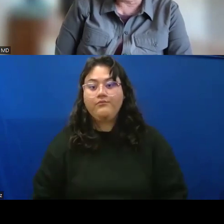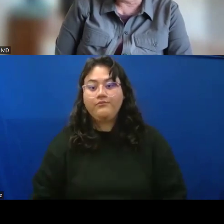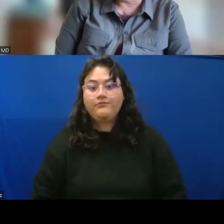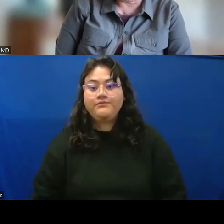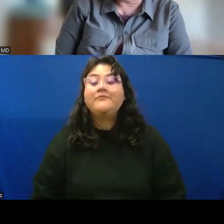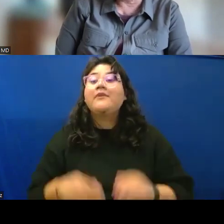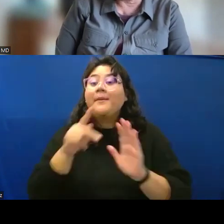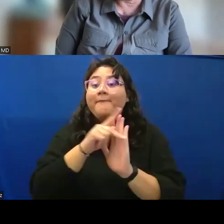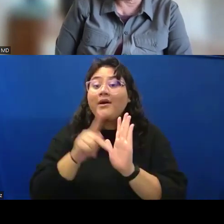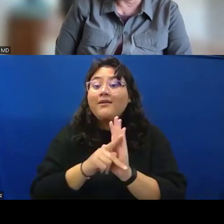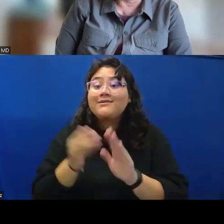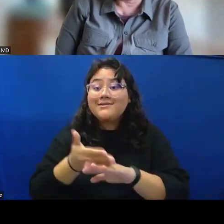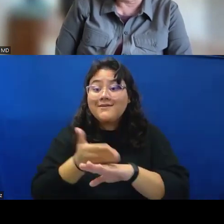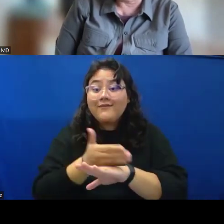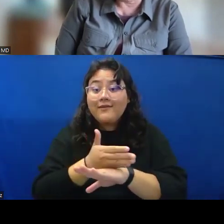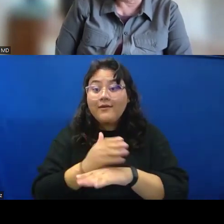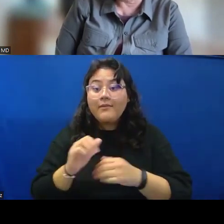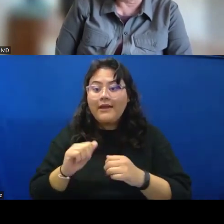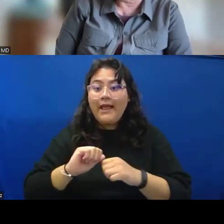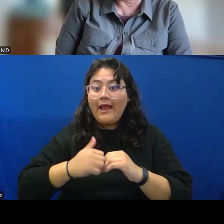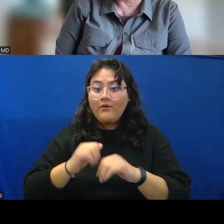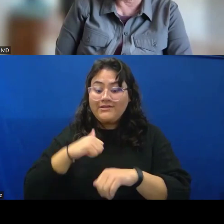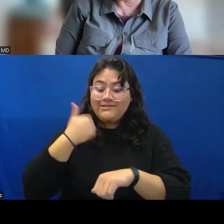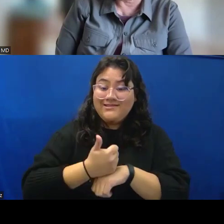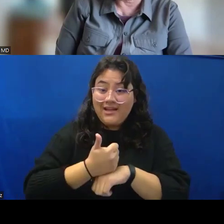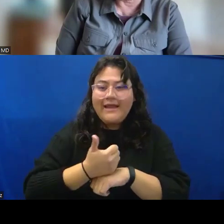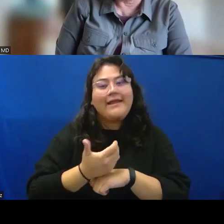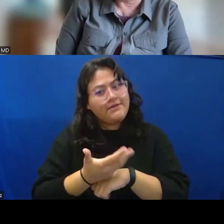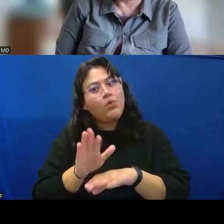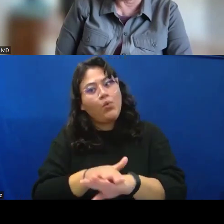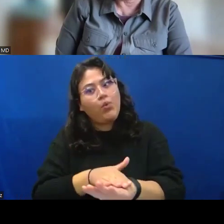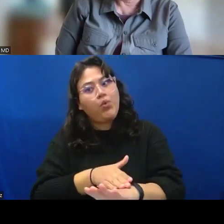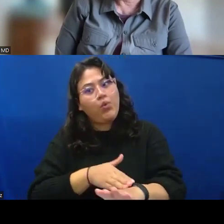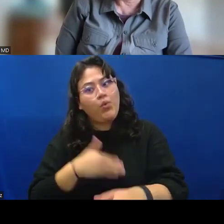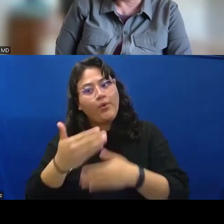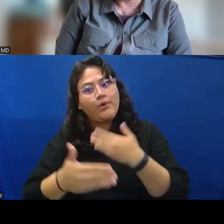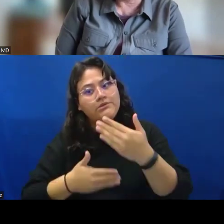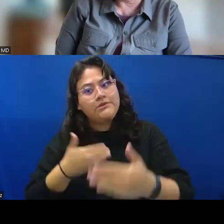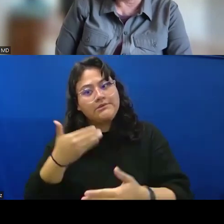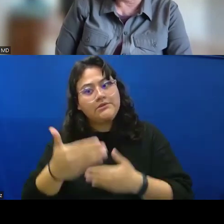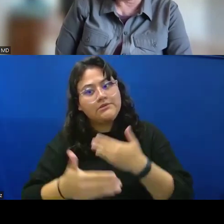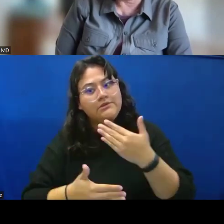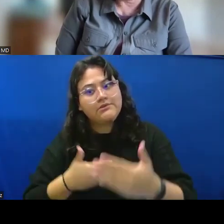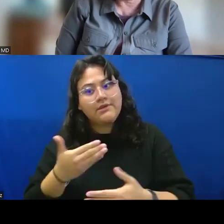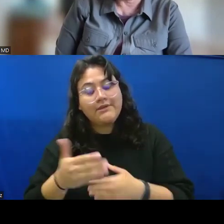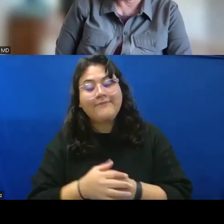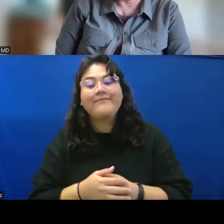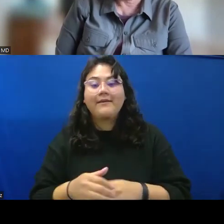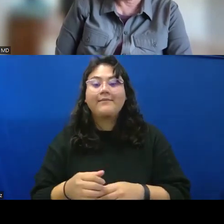Policy development at the AAP is a long, slow process that takes several years and involves many